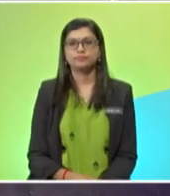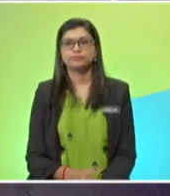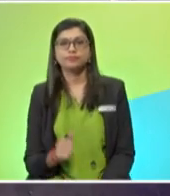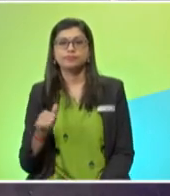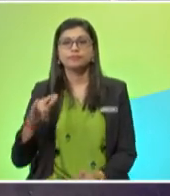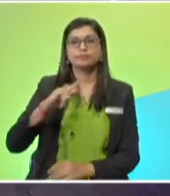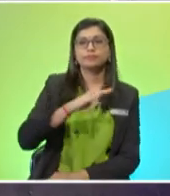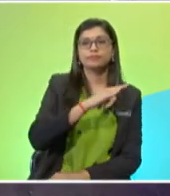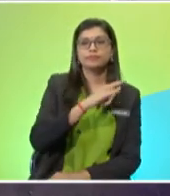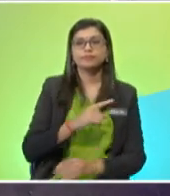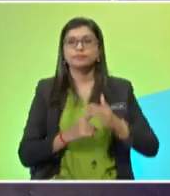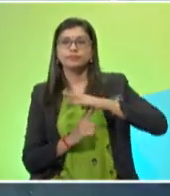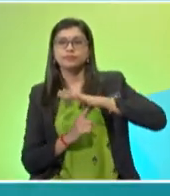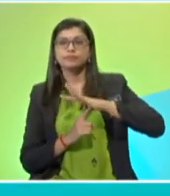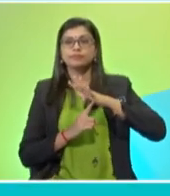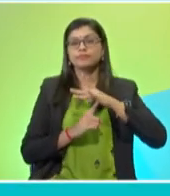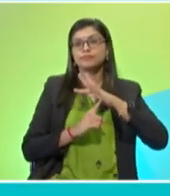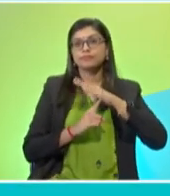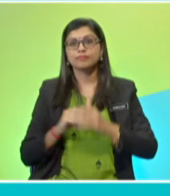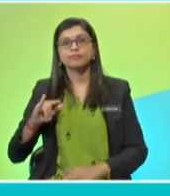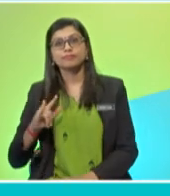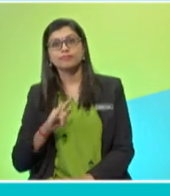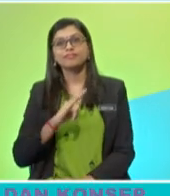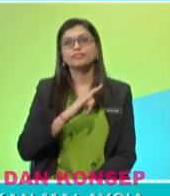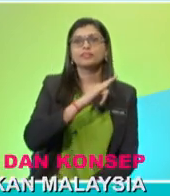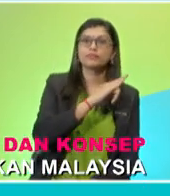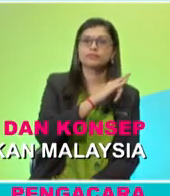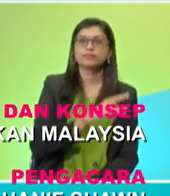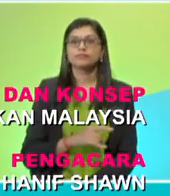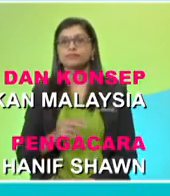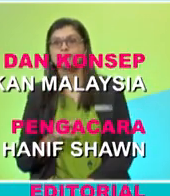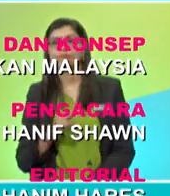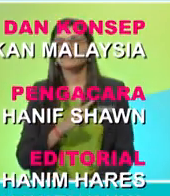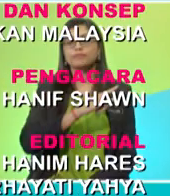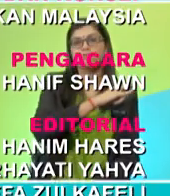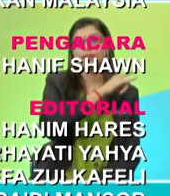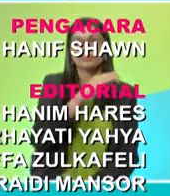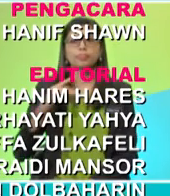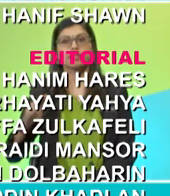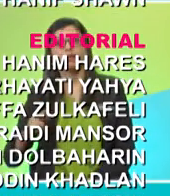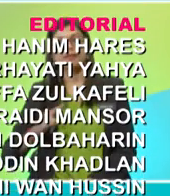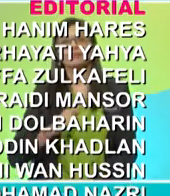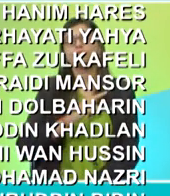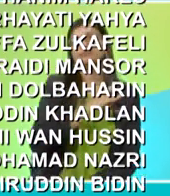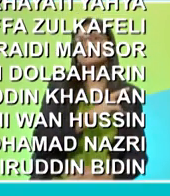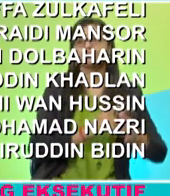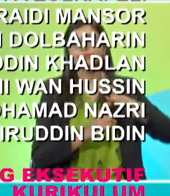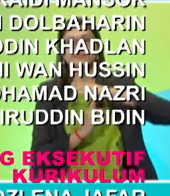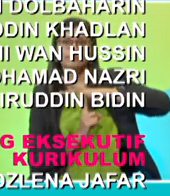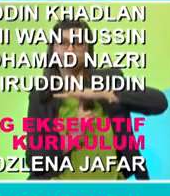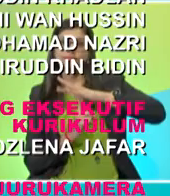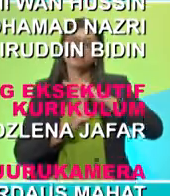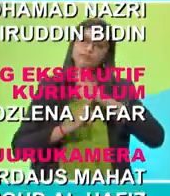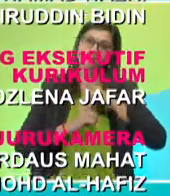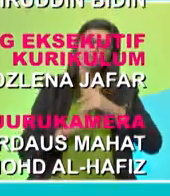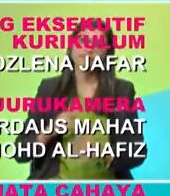An aeroplane, helicopter, helicopter, an aeroplane. An aeroplane, an aeroplane,